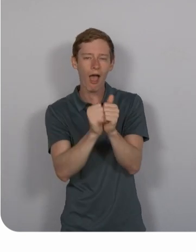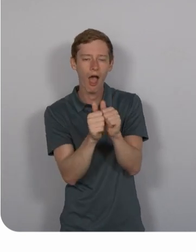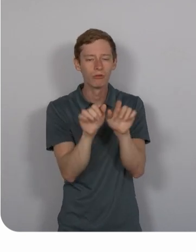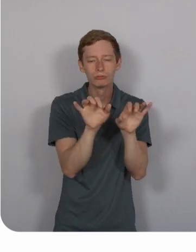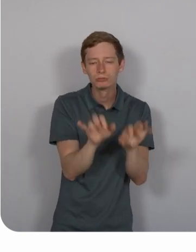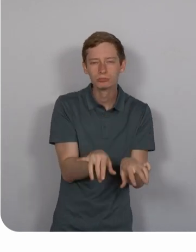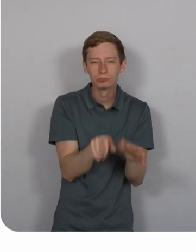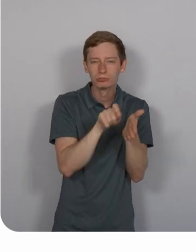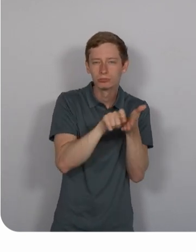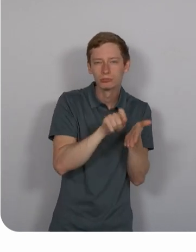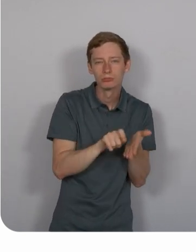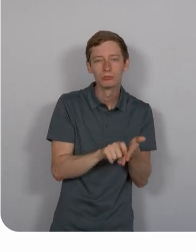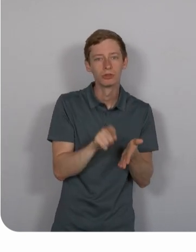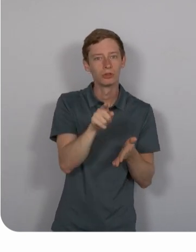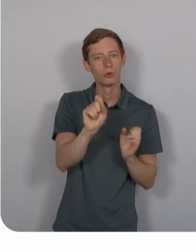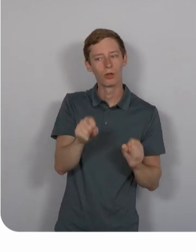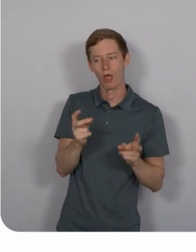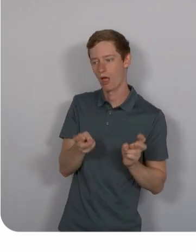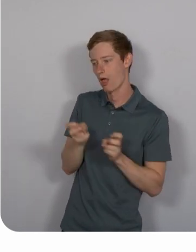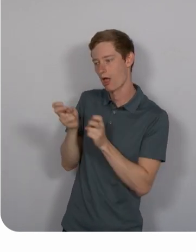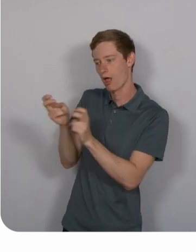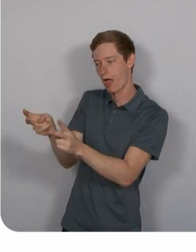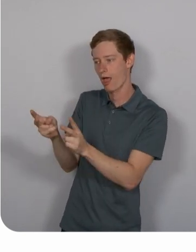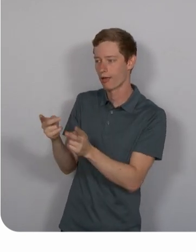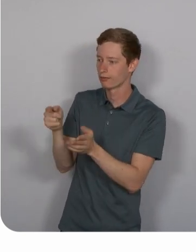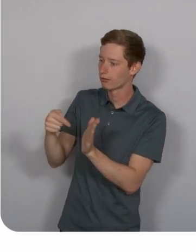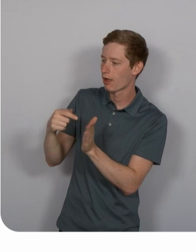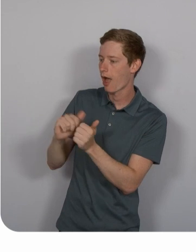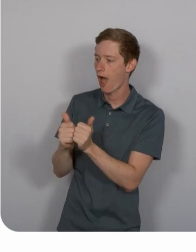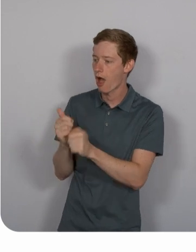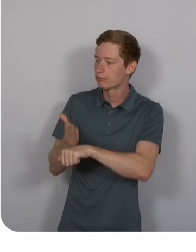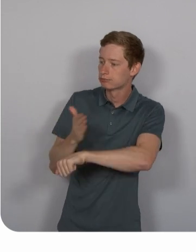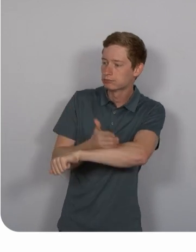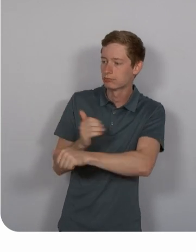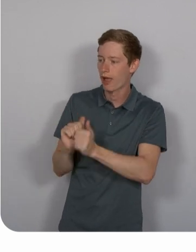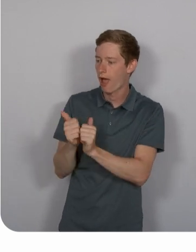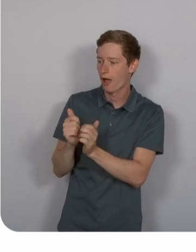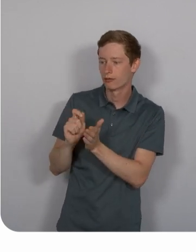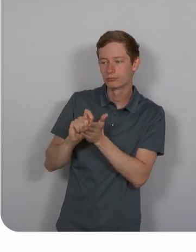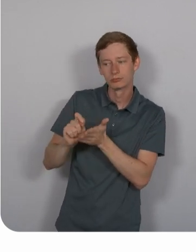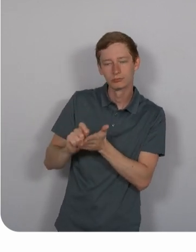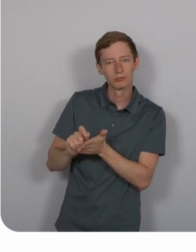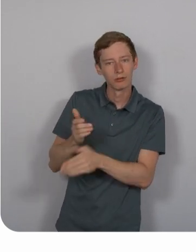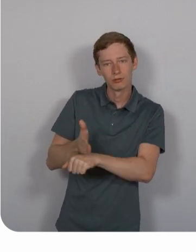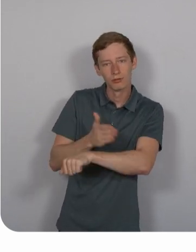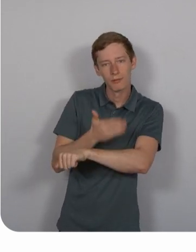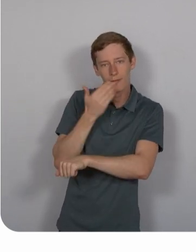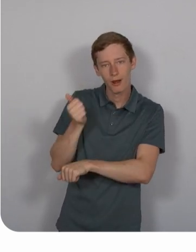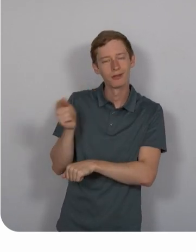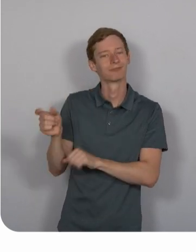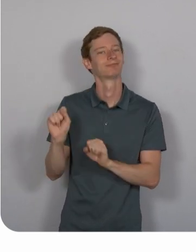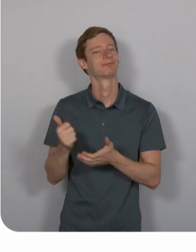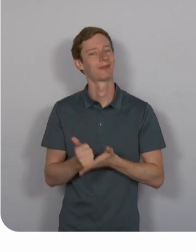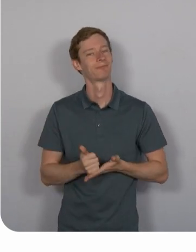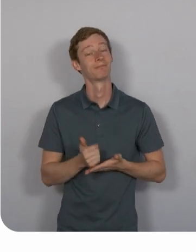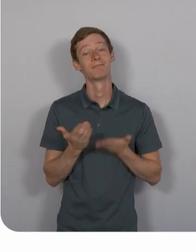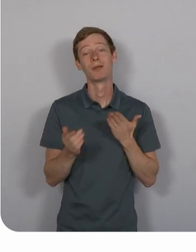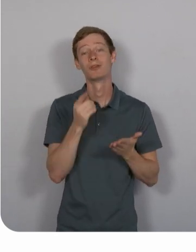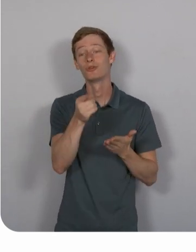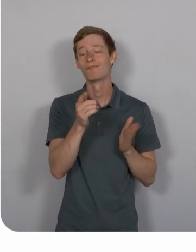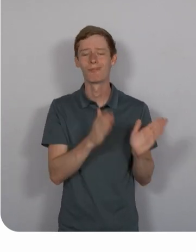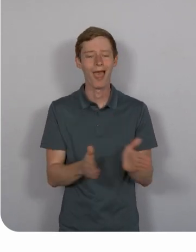text that you've written and she can help you edit it and make it better. Or maybe you're traveling and you're trying to plan a road trip with your